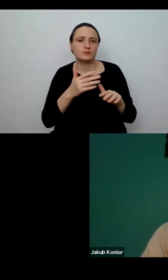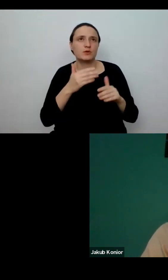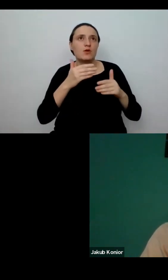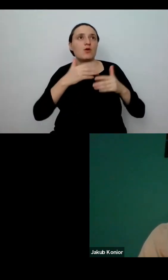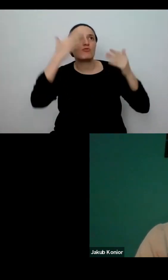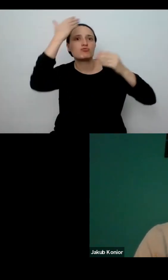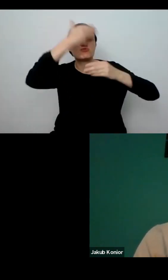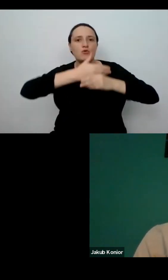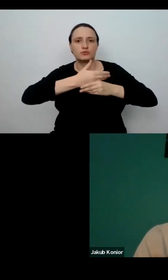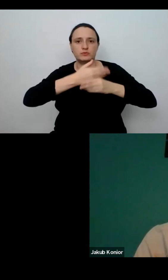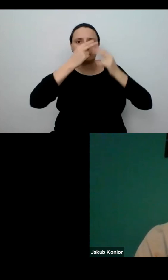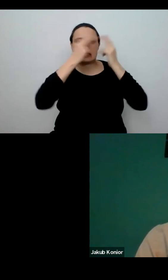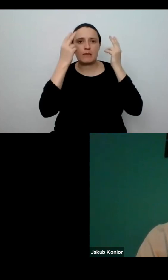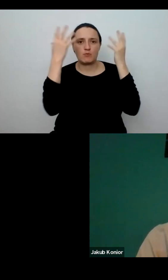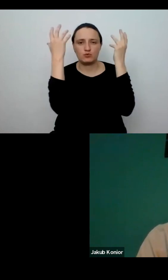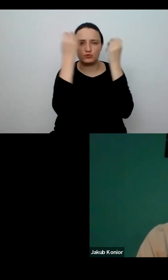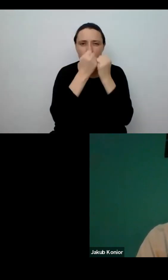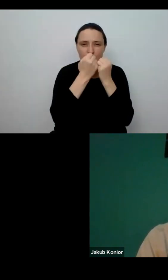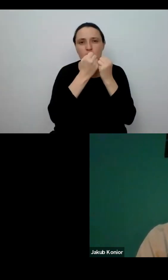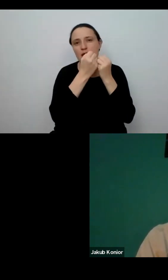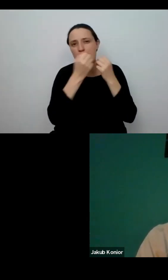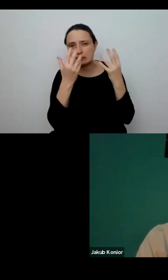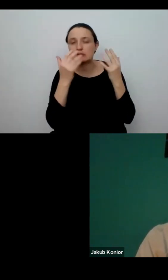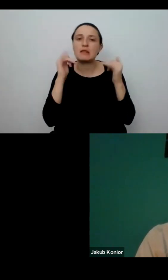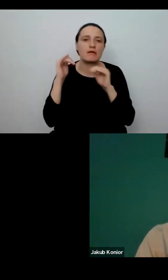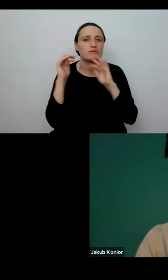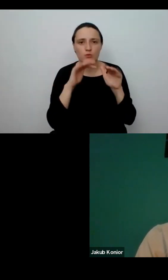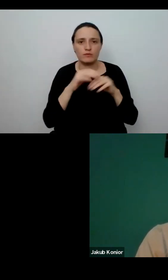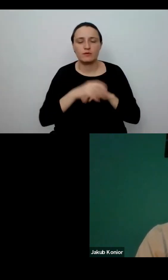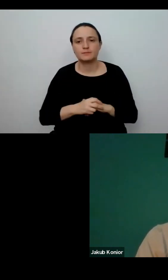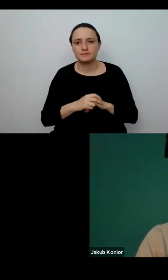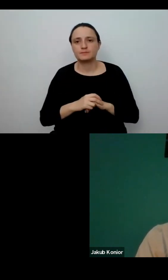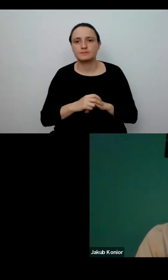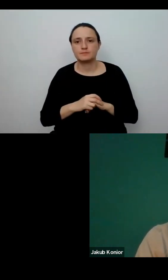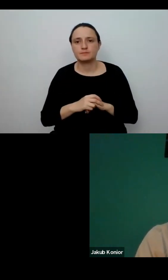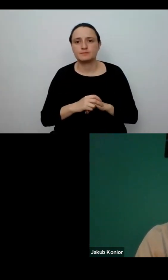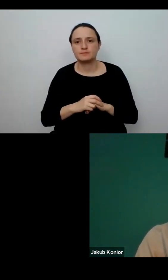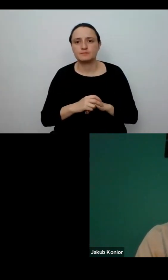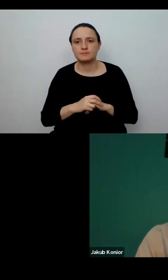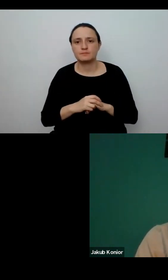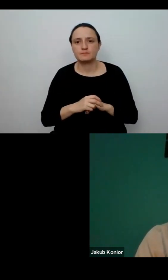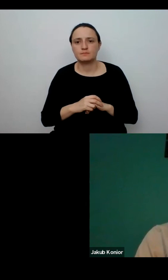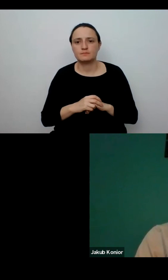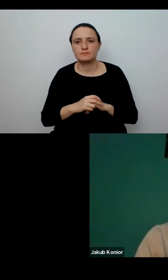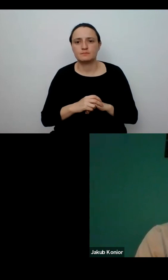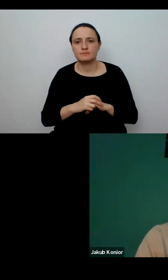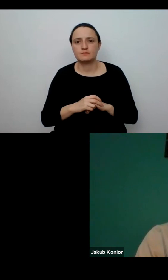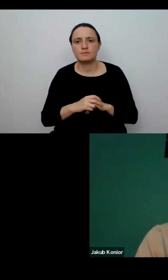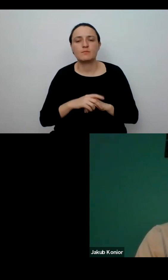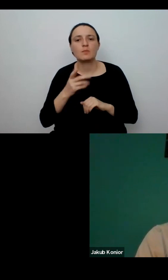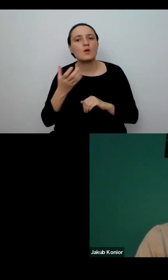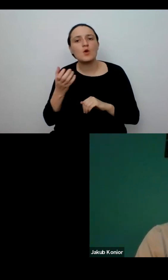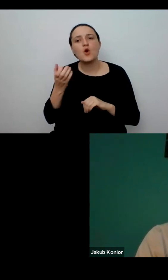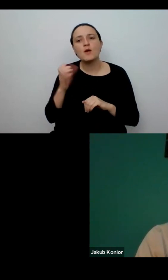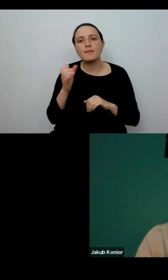Okay, thank you very much. There is also a comment from Andrei Mohar. It seems that the darkest